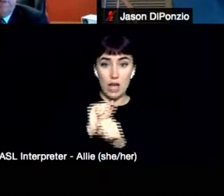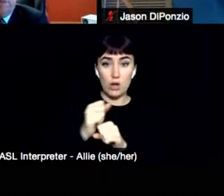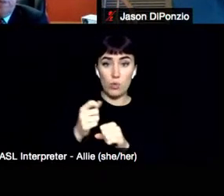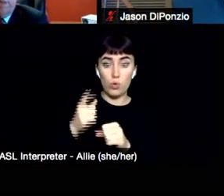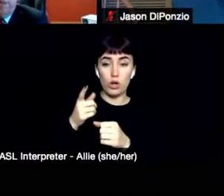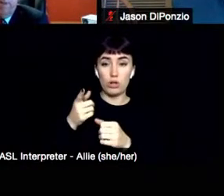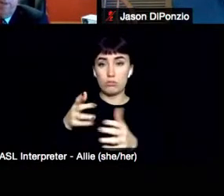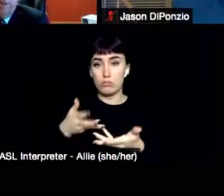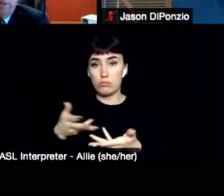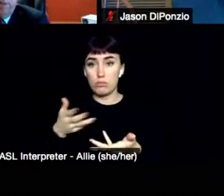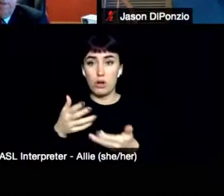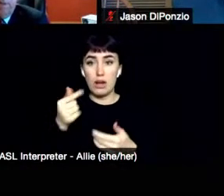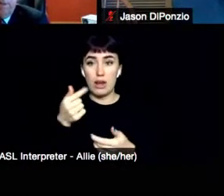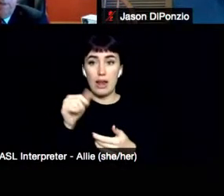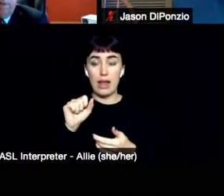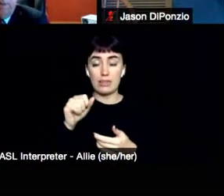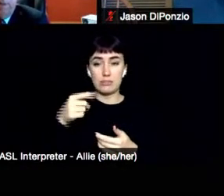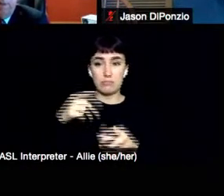I really don't know.